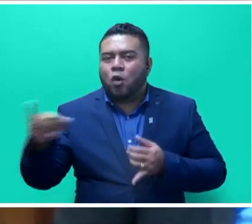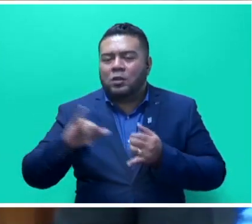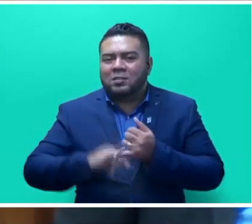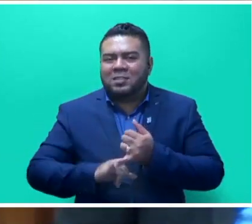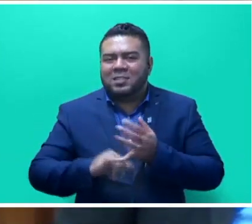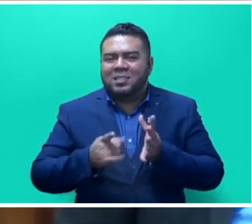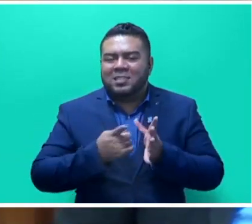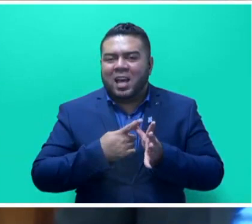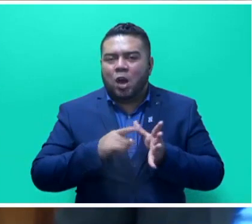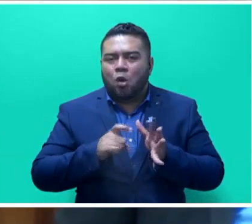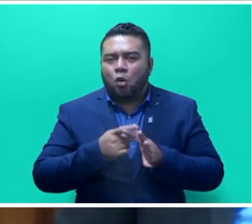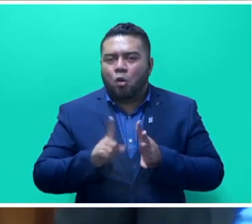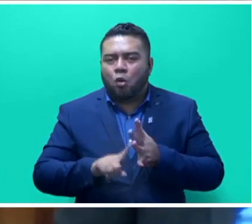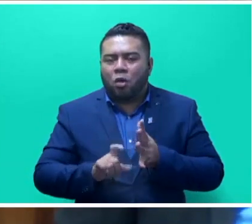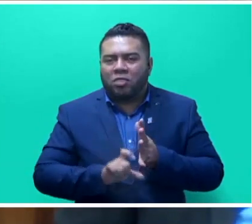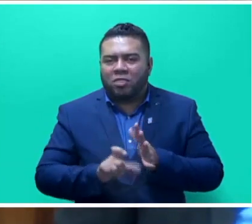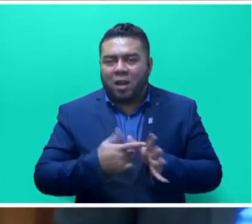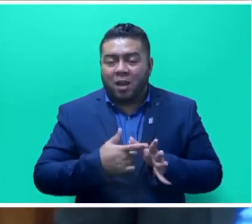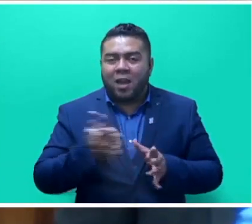Tavela.